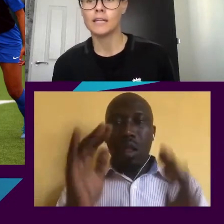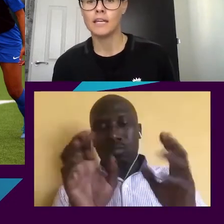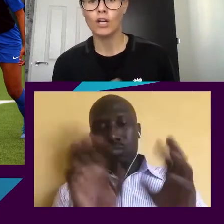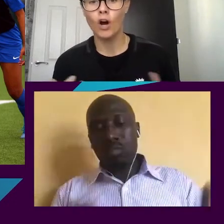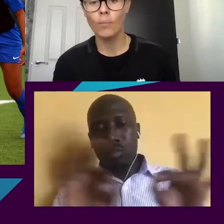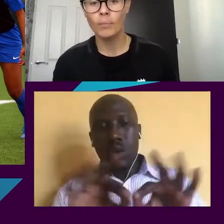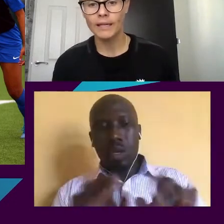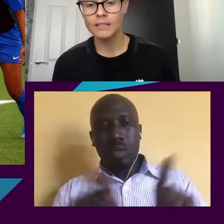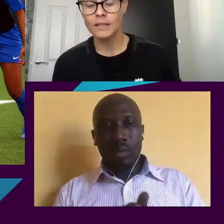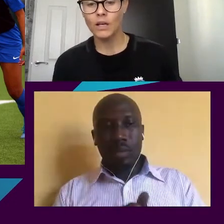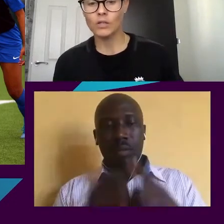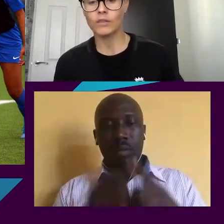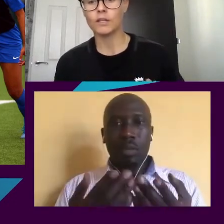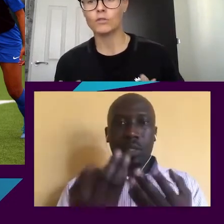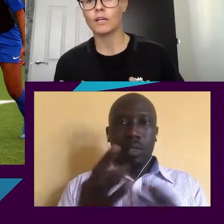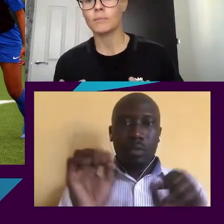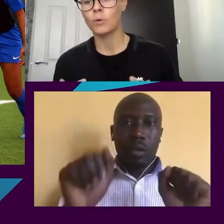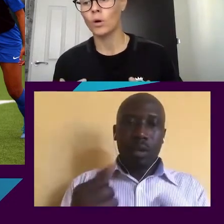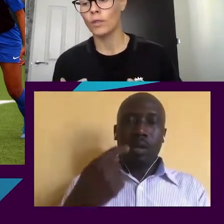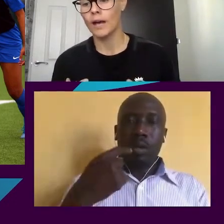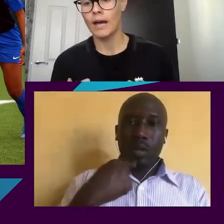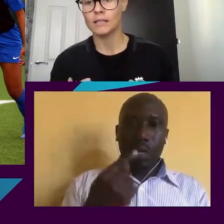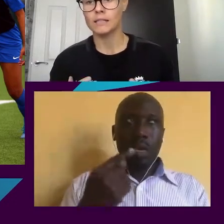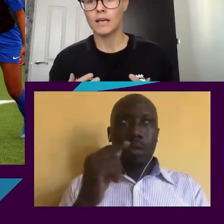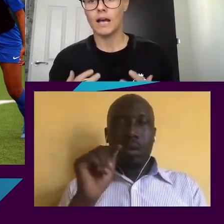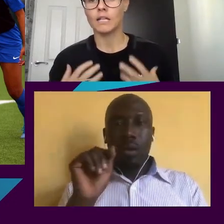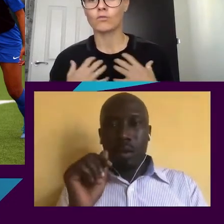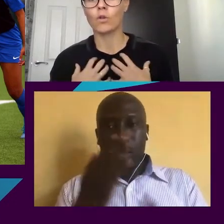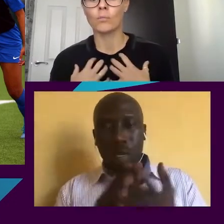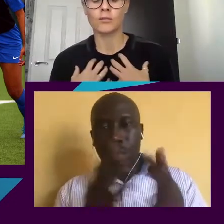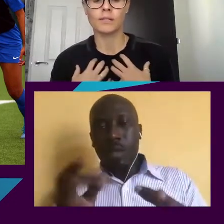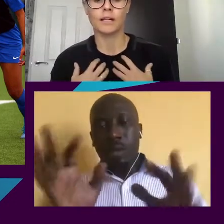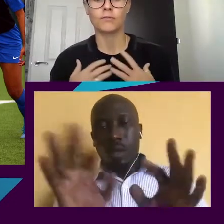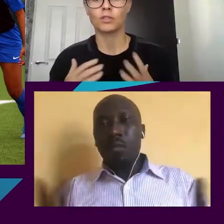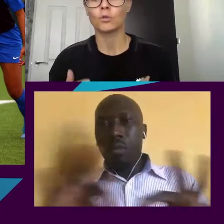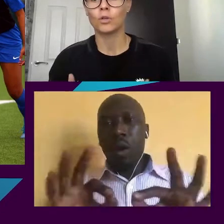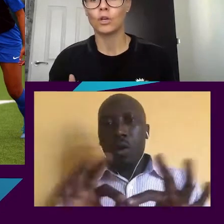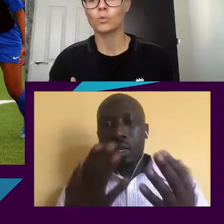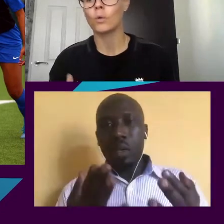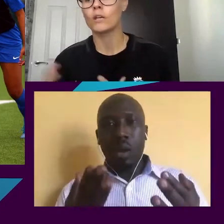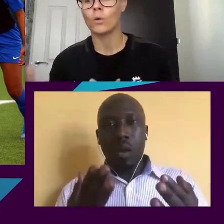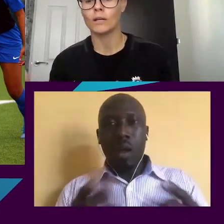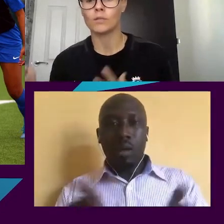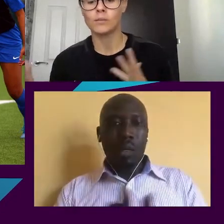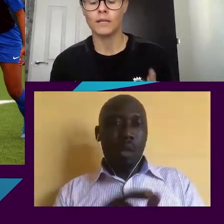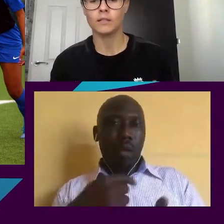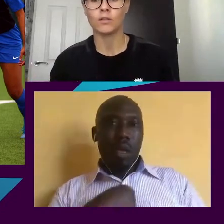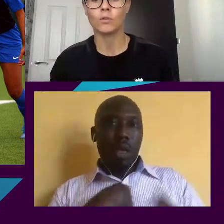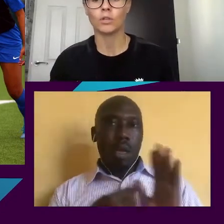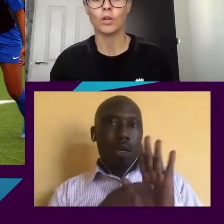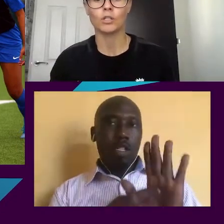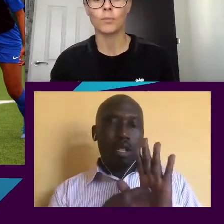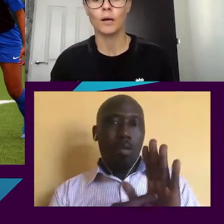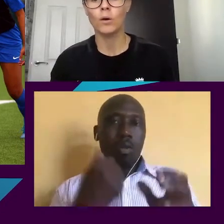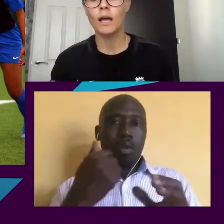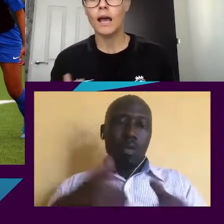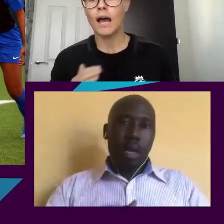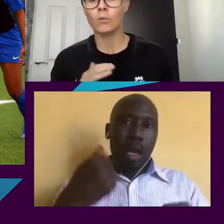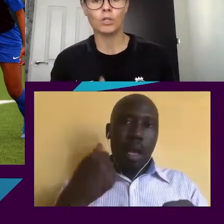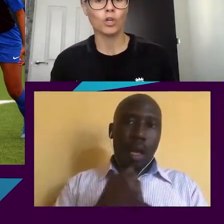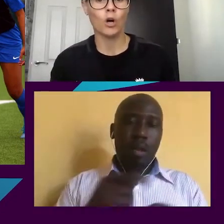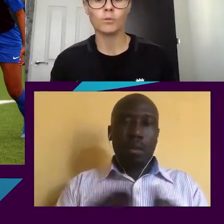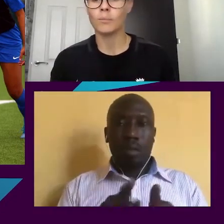you can't see it, you can't be it. So I think it's really important that as a role model myself to young girls, we go in and we speak to the young girls